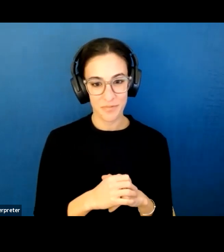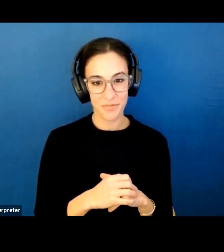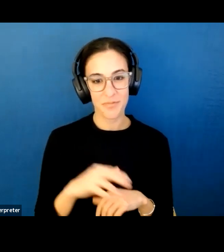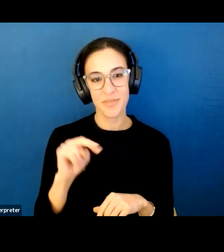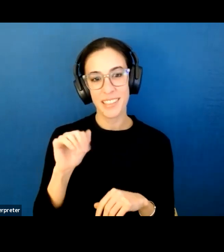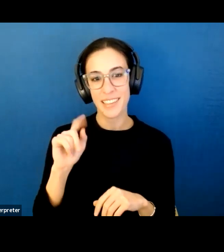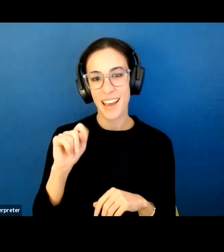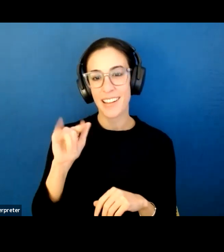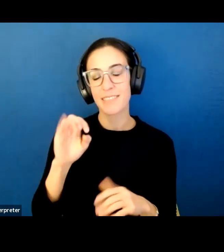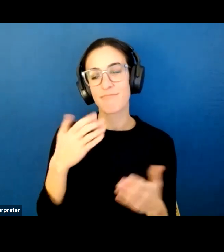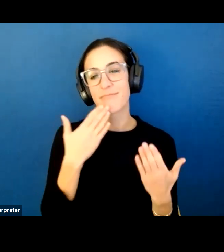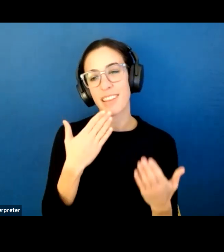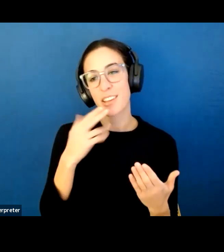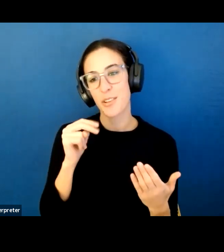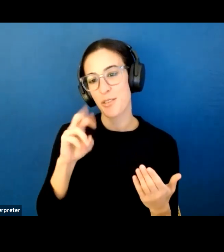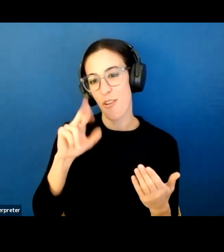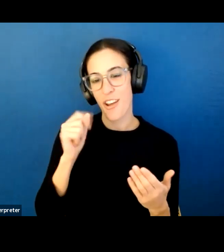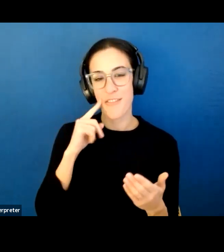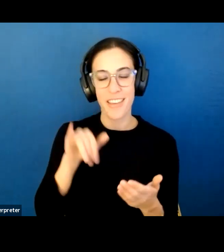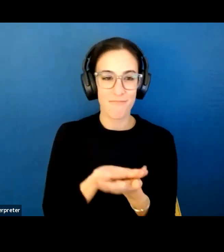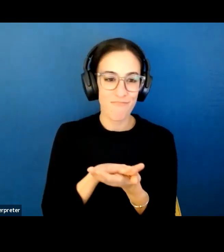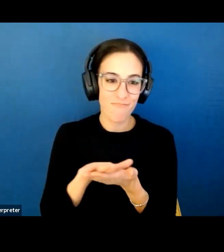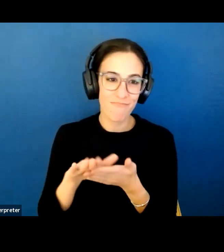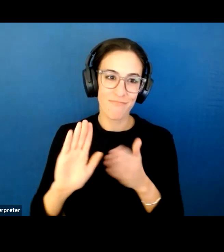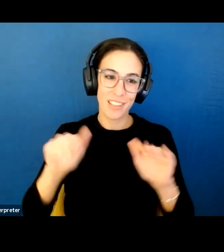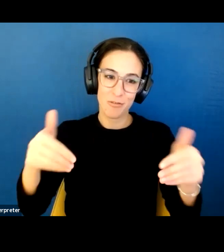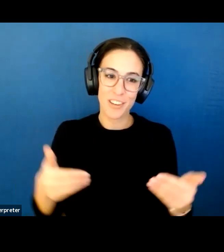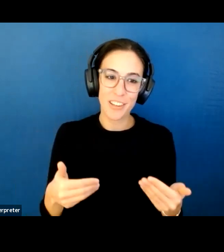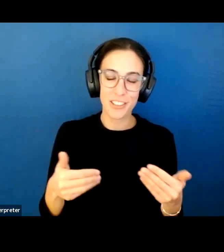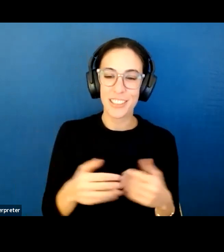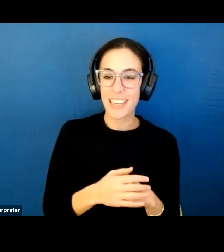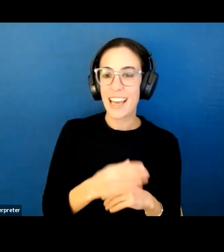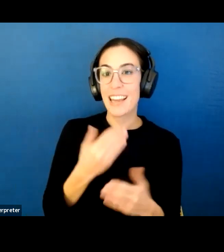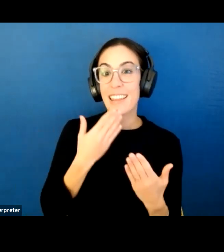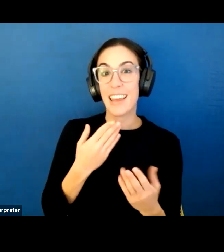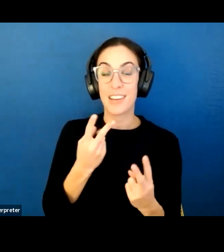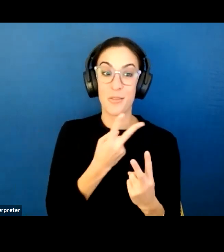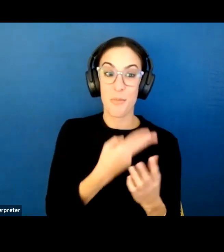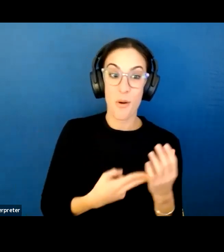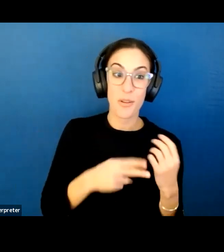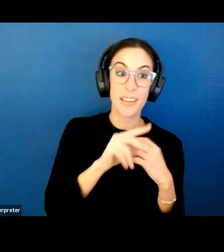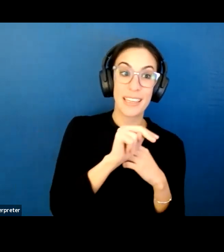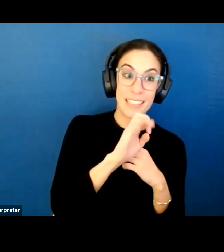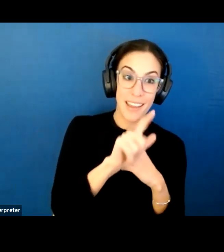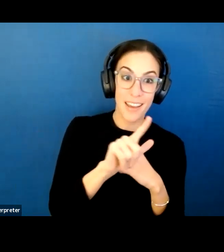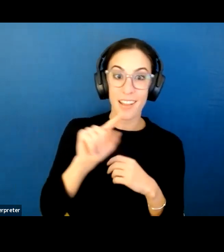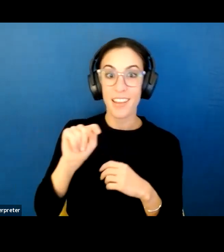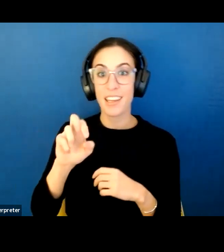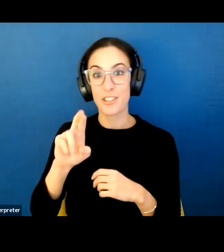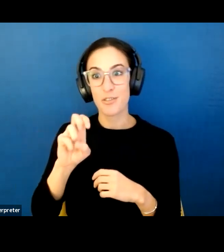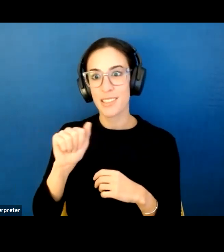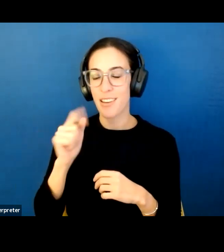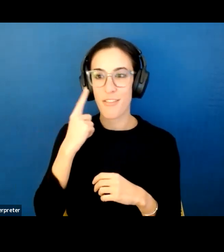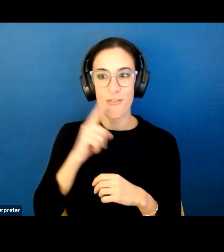Thank you, Nora, for that really kind introduction, and thank you both to Neil and Theresa for really getting us